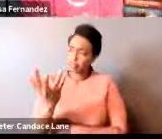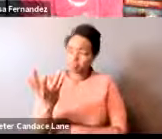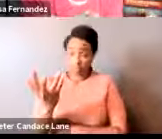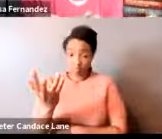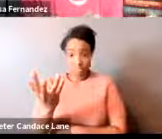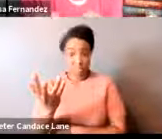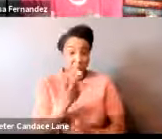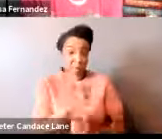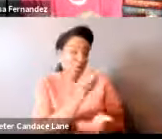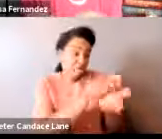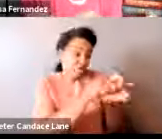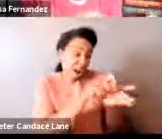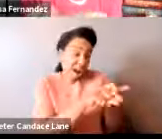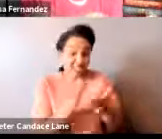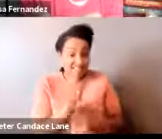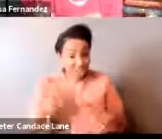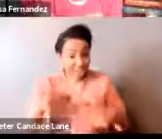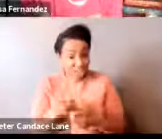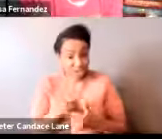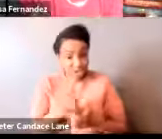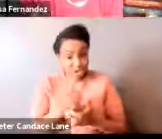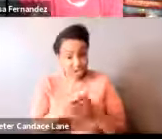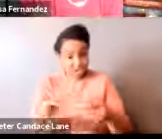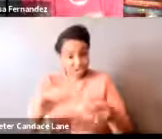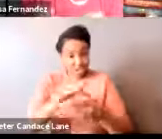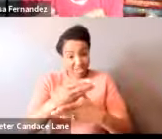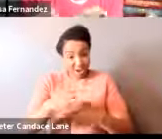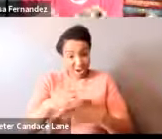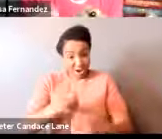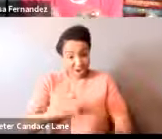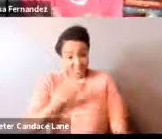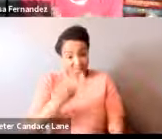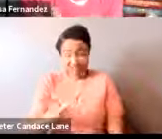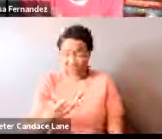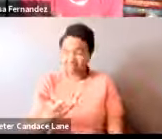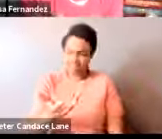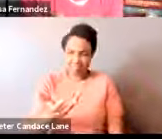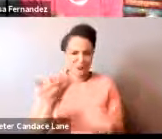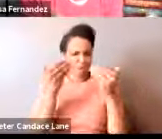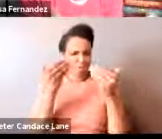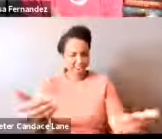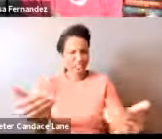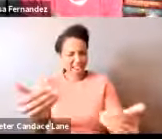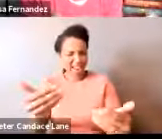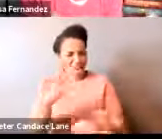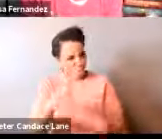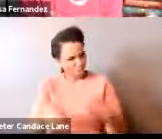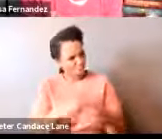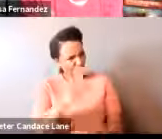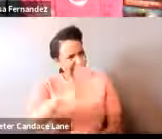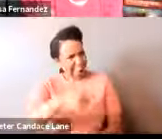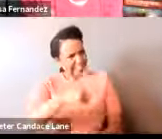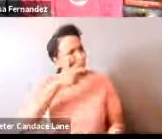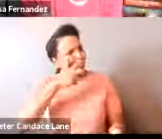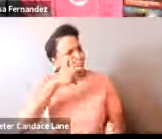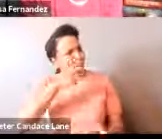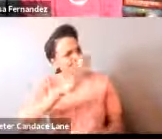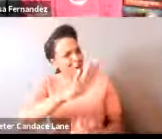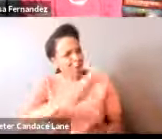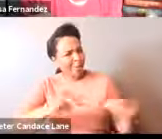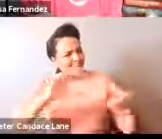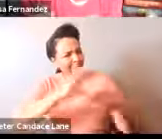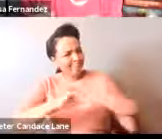not sharing, I say that the world needs to hear your voice, that your voice matters, and just, you know, share your